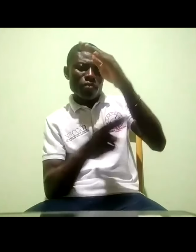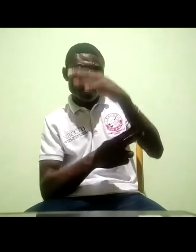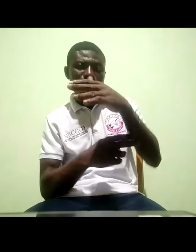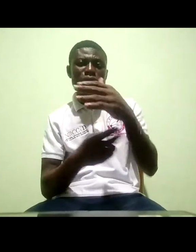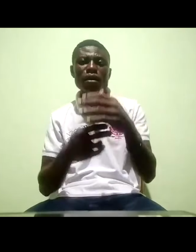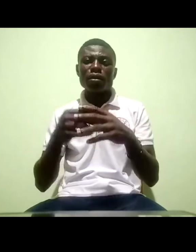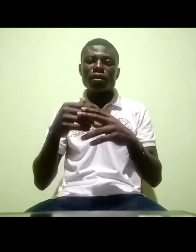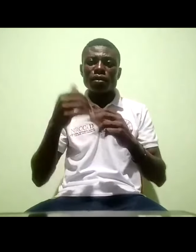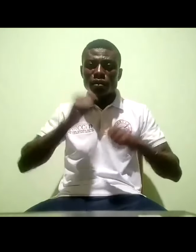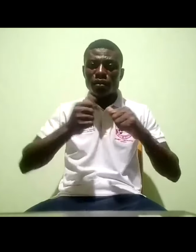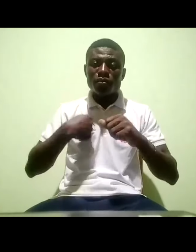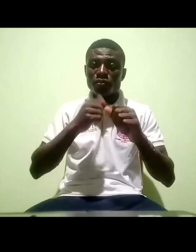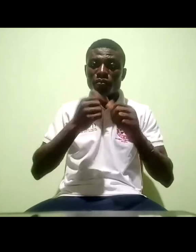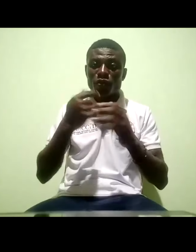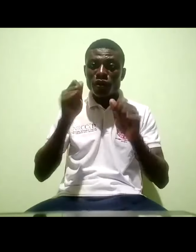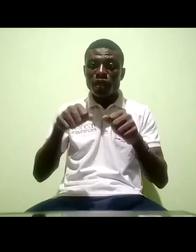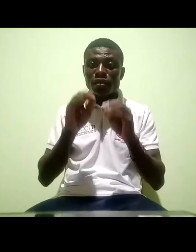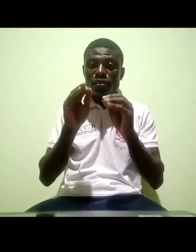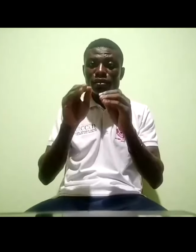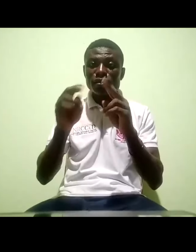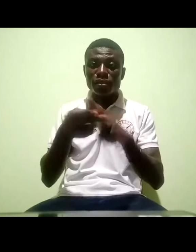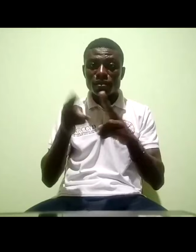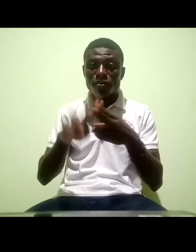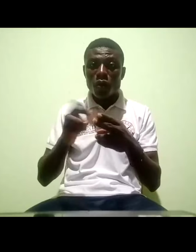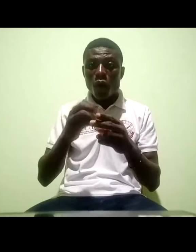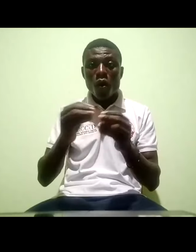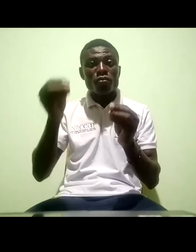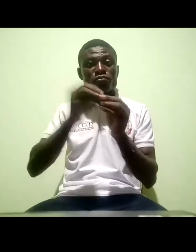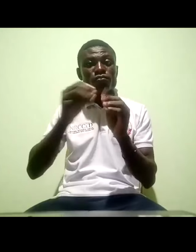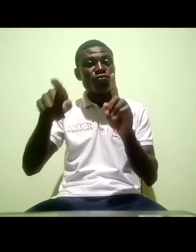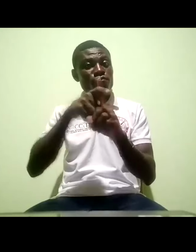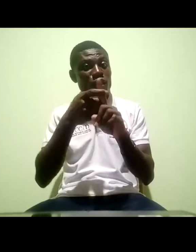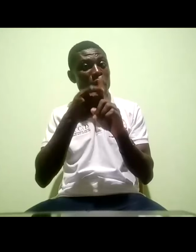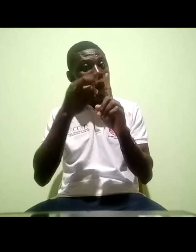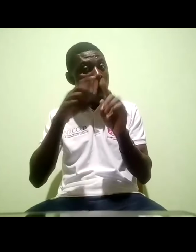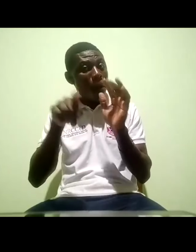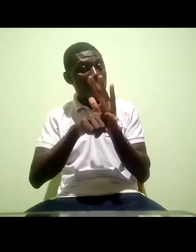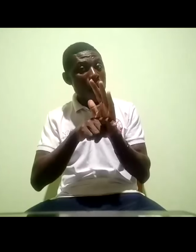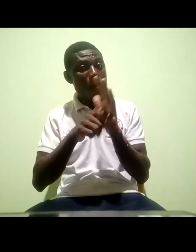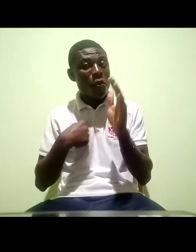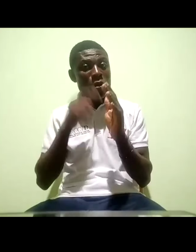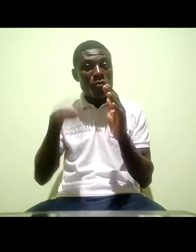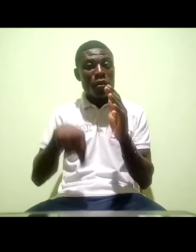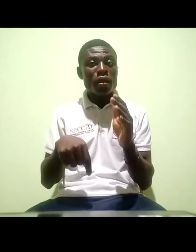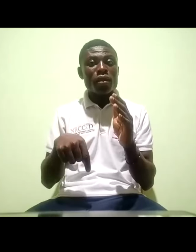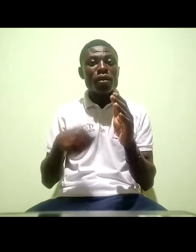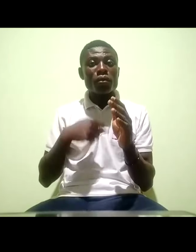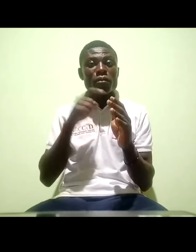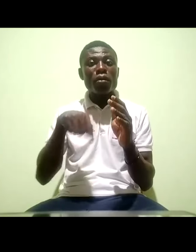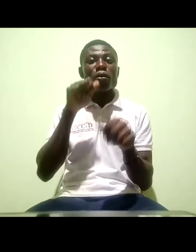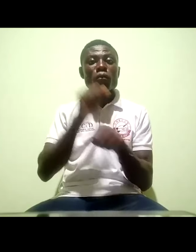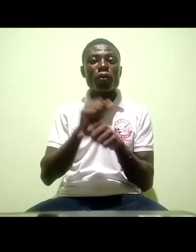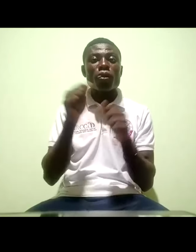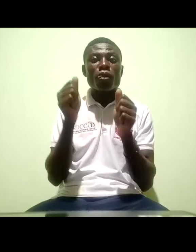Before we can teach the number concept or the addition concept or the subtraction concept, we need to build on their